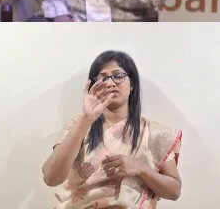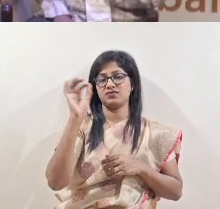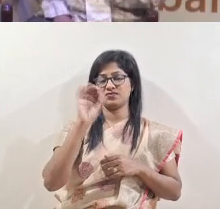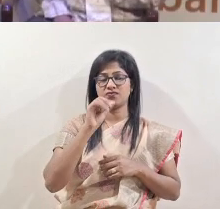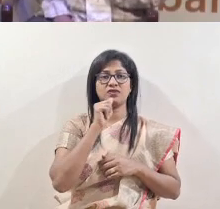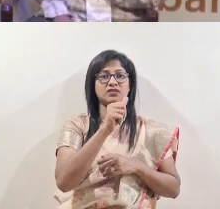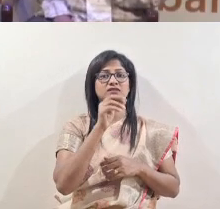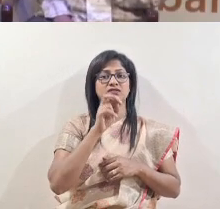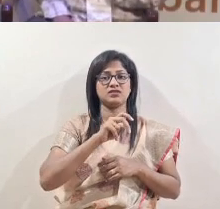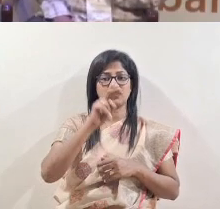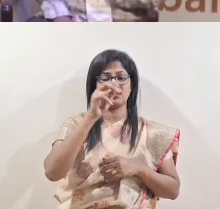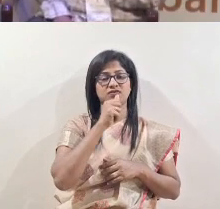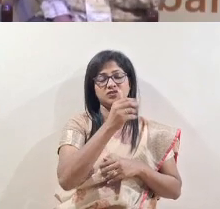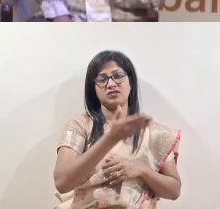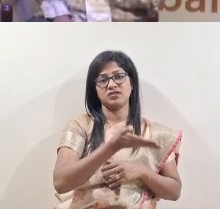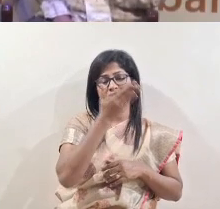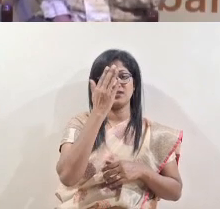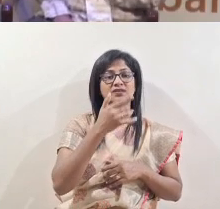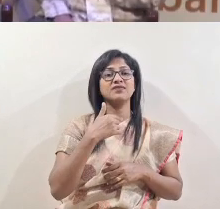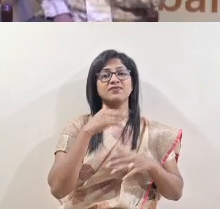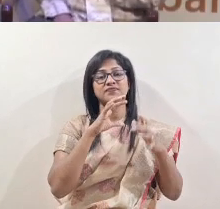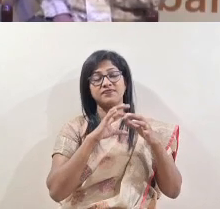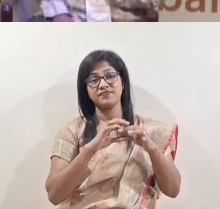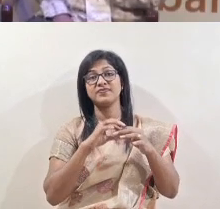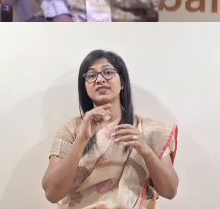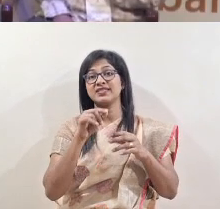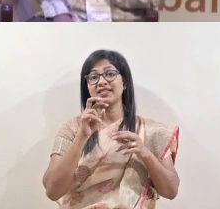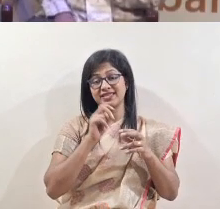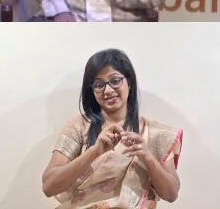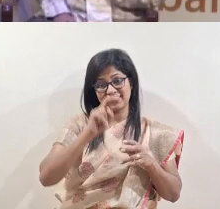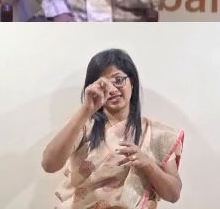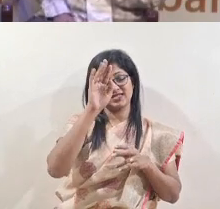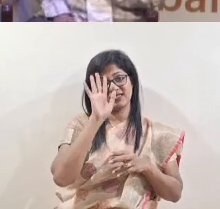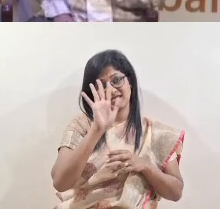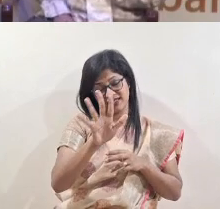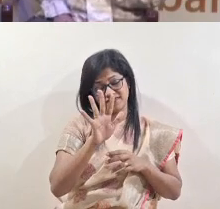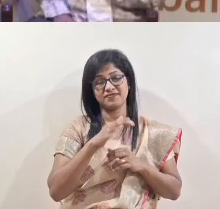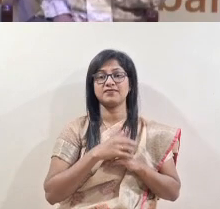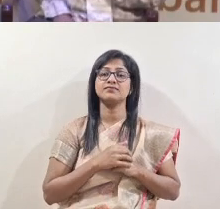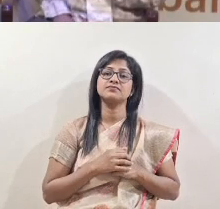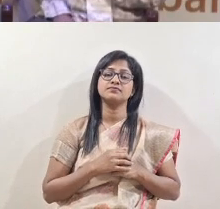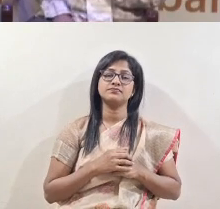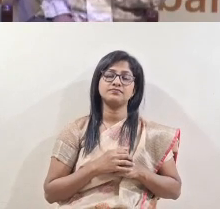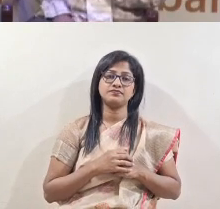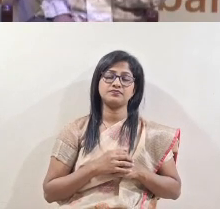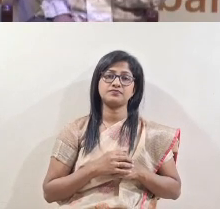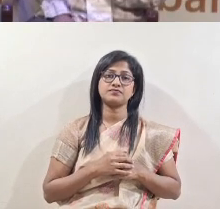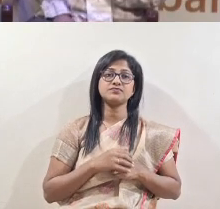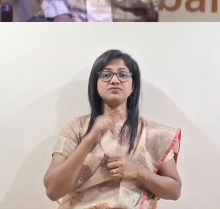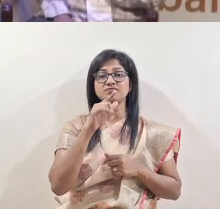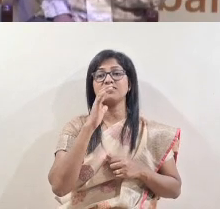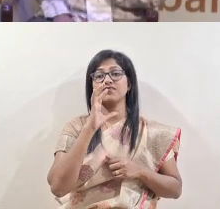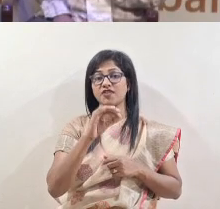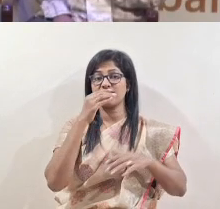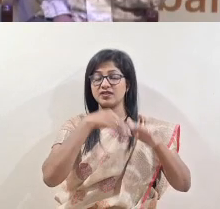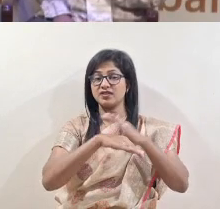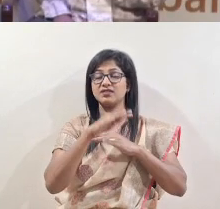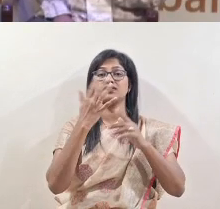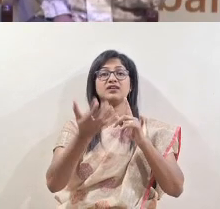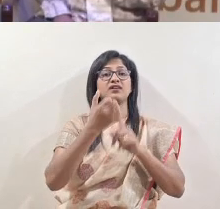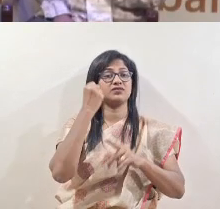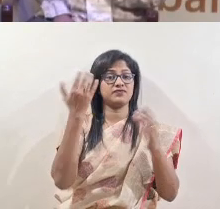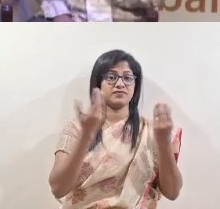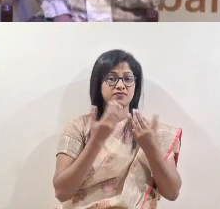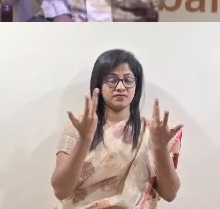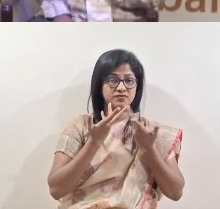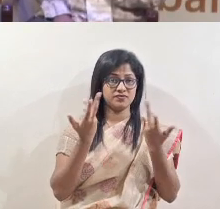there. yeah, I'm talking about where the stairs were there. So, what factors did you identify